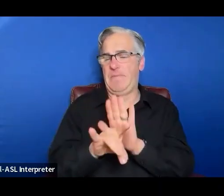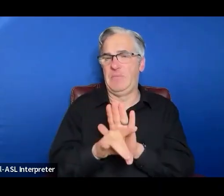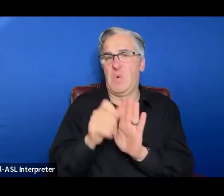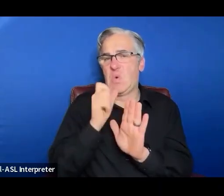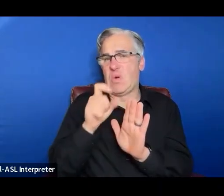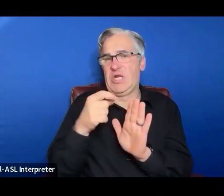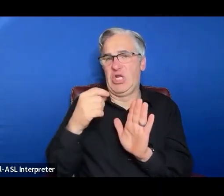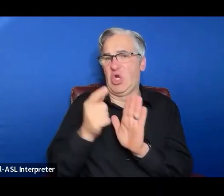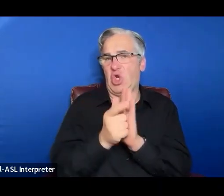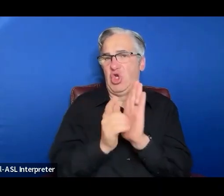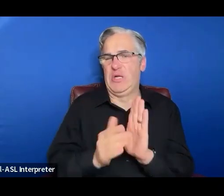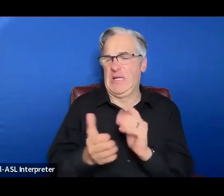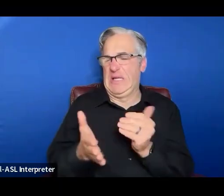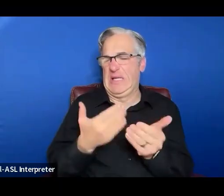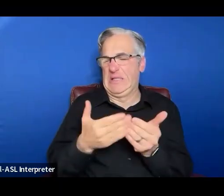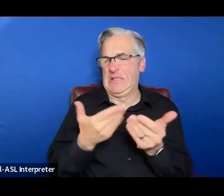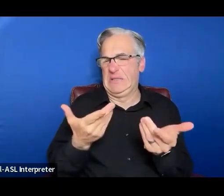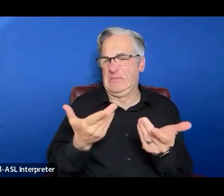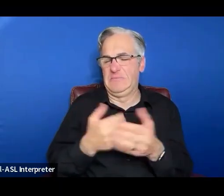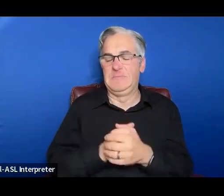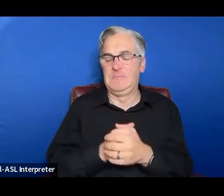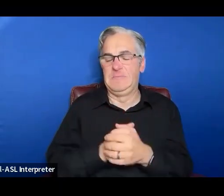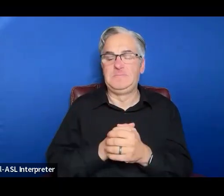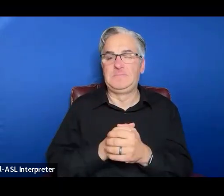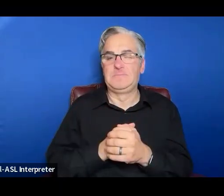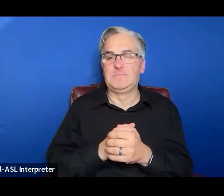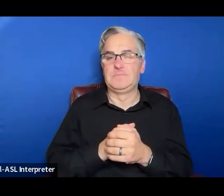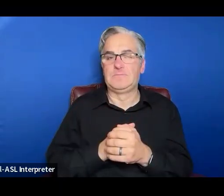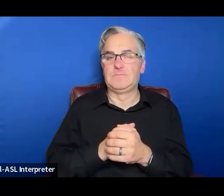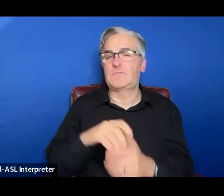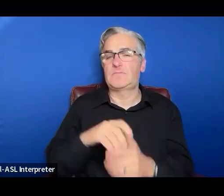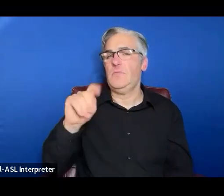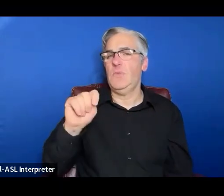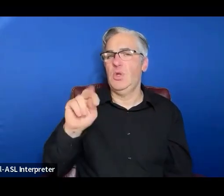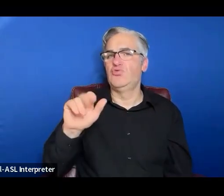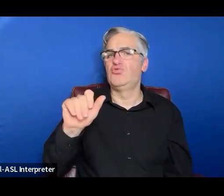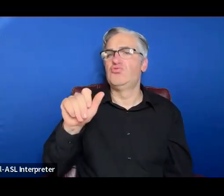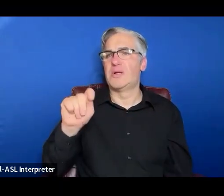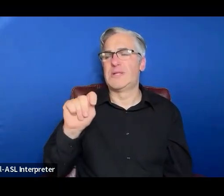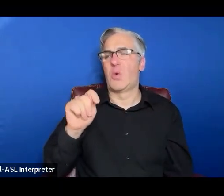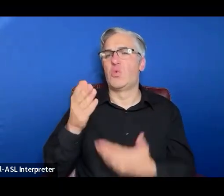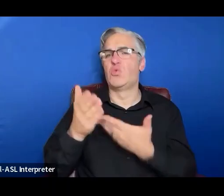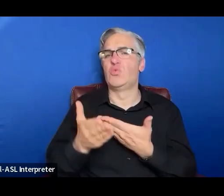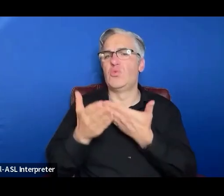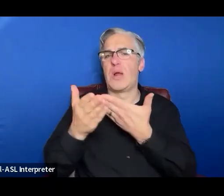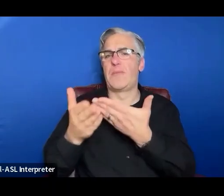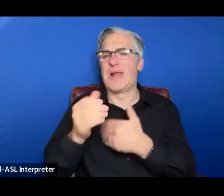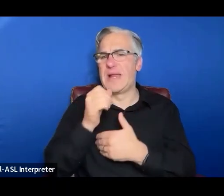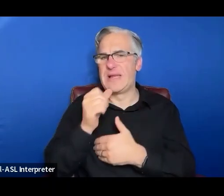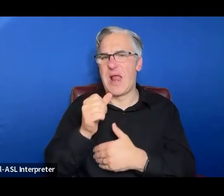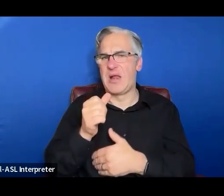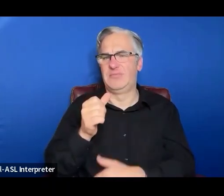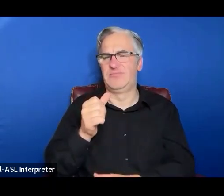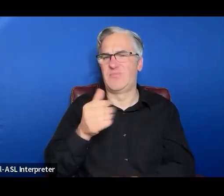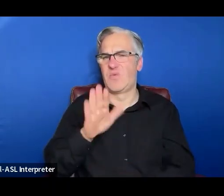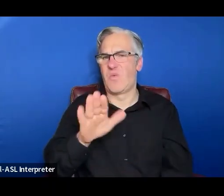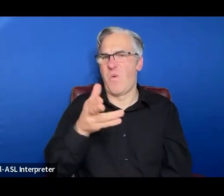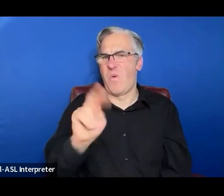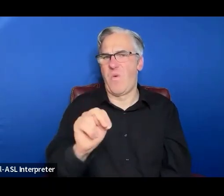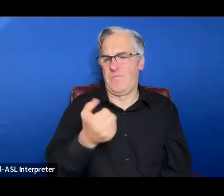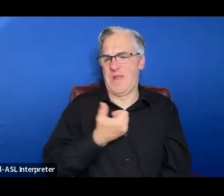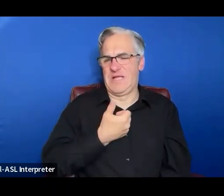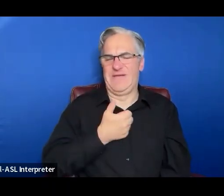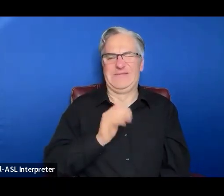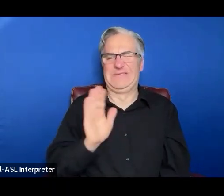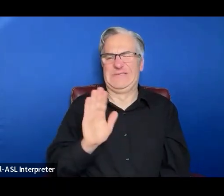need an attorney. Those are easy. The trust, I would recommend not doing on your own, because